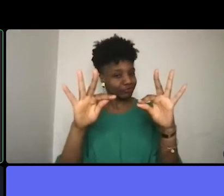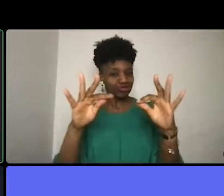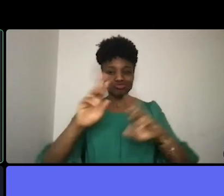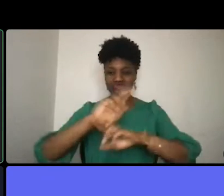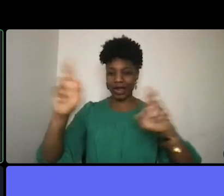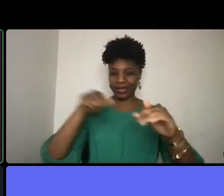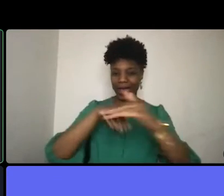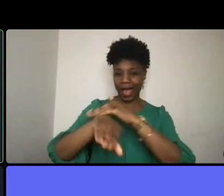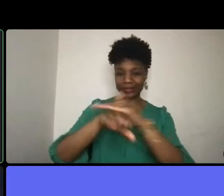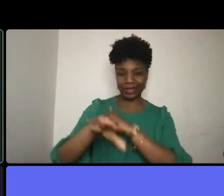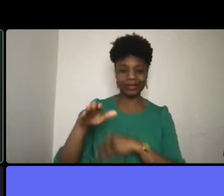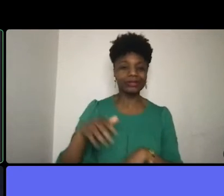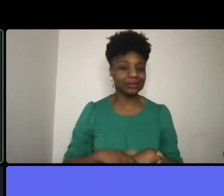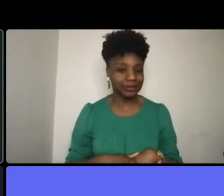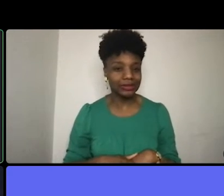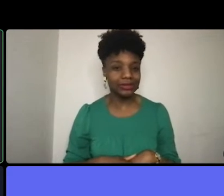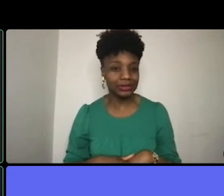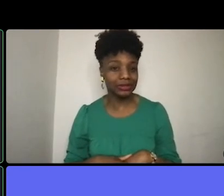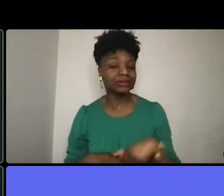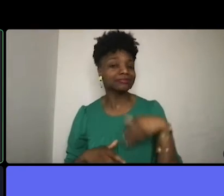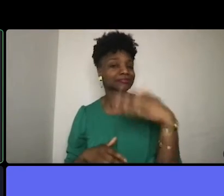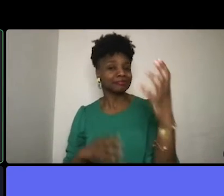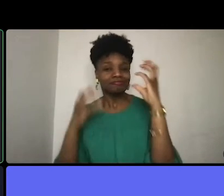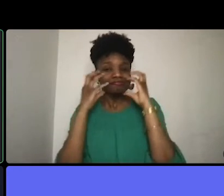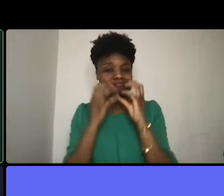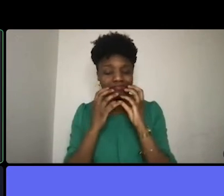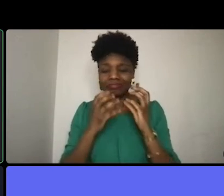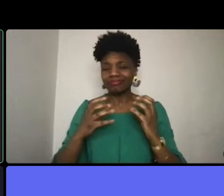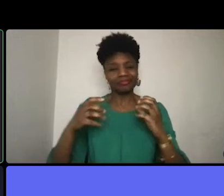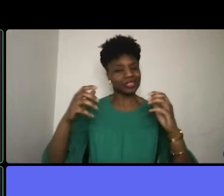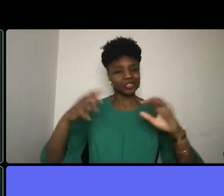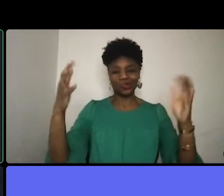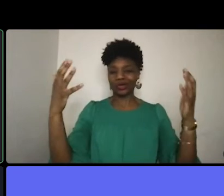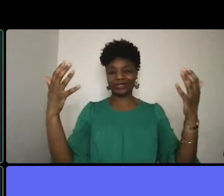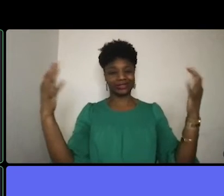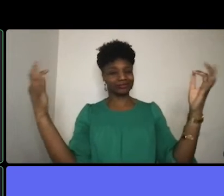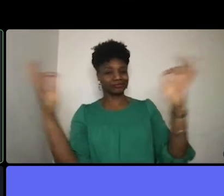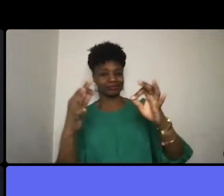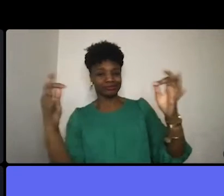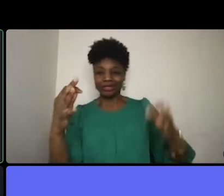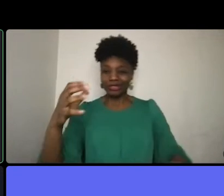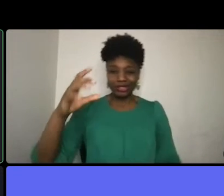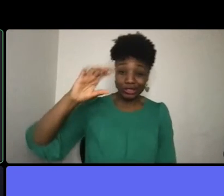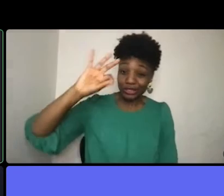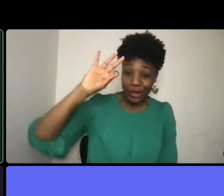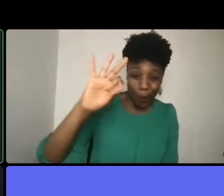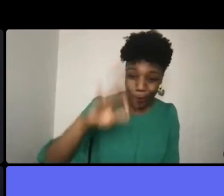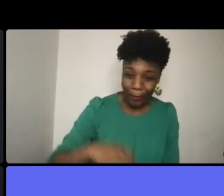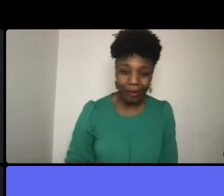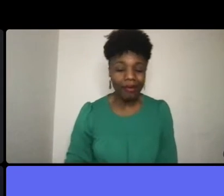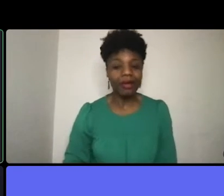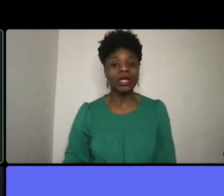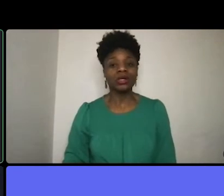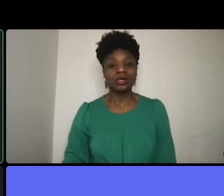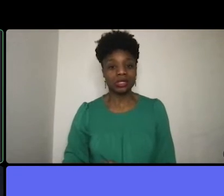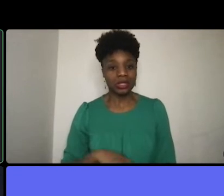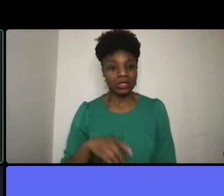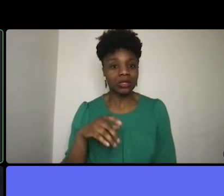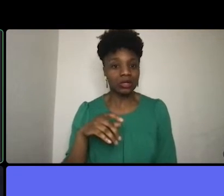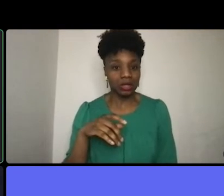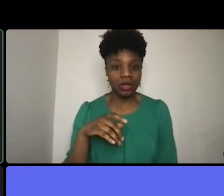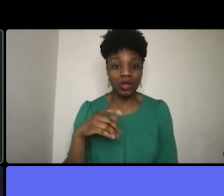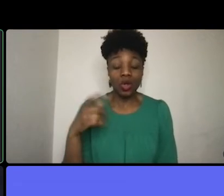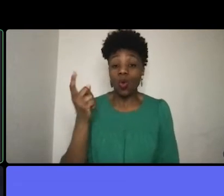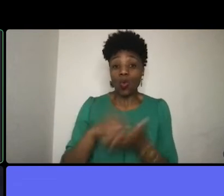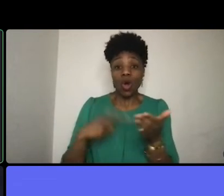you put us on. Like I've this been was learning dope. today. Like the whole setup, bro. We learned so much. Like, and that was not, what